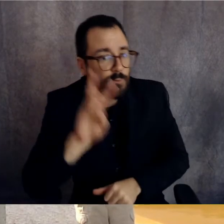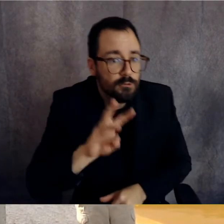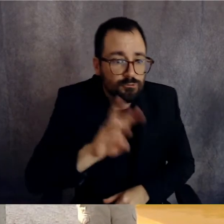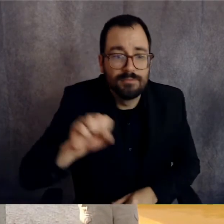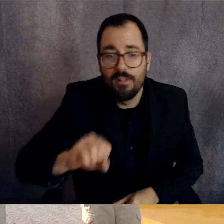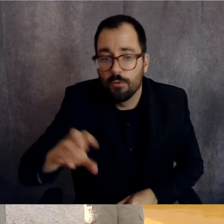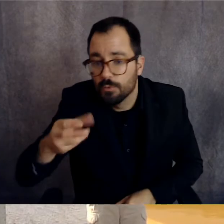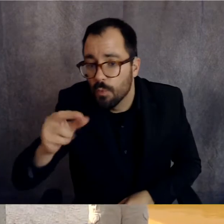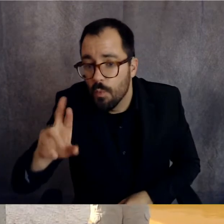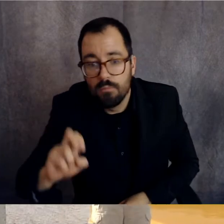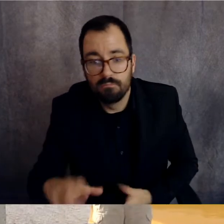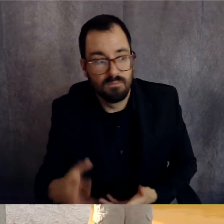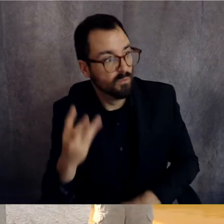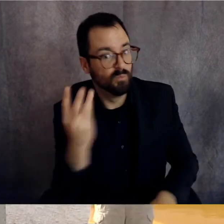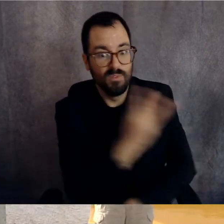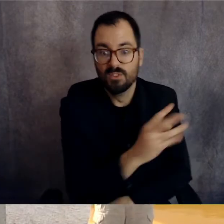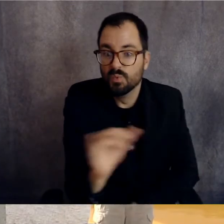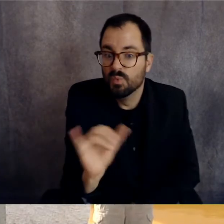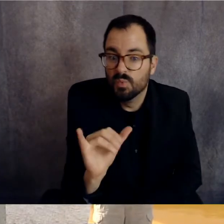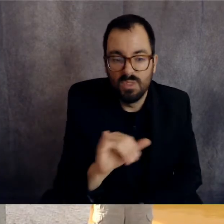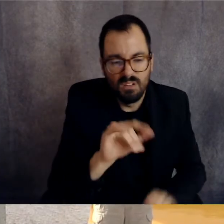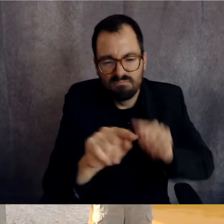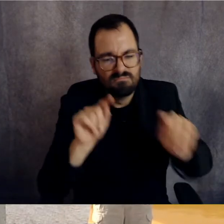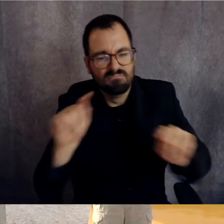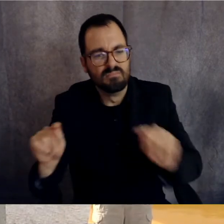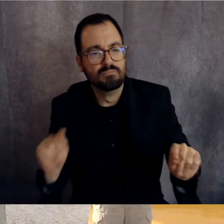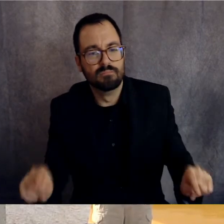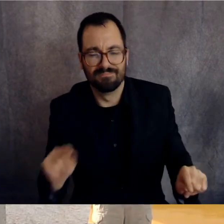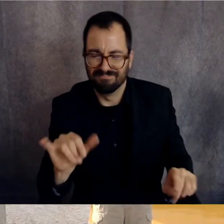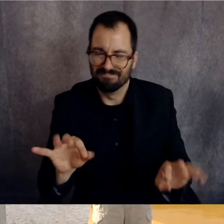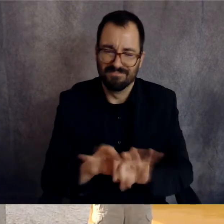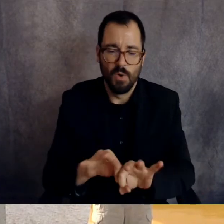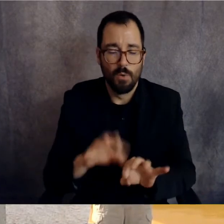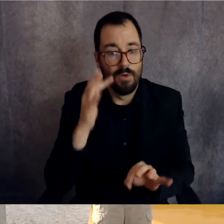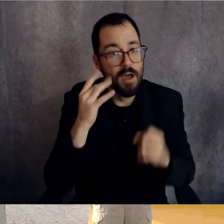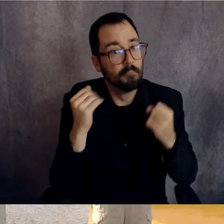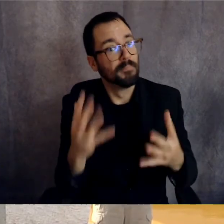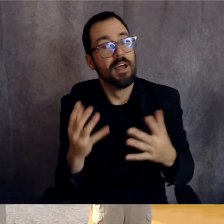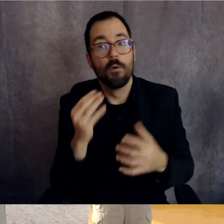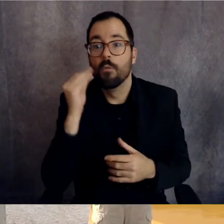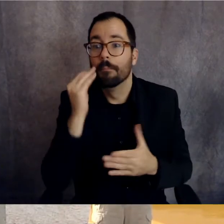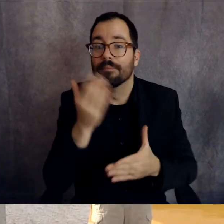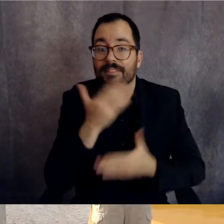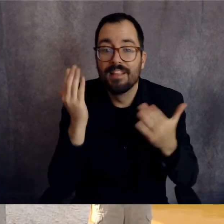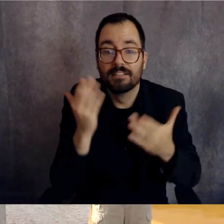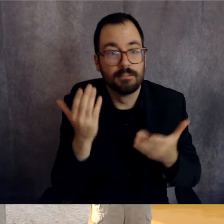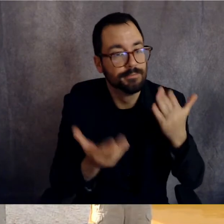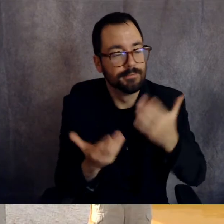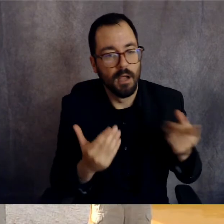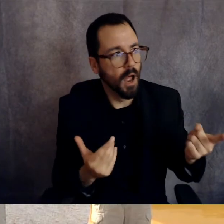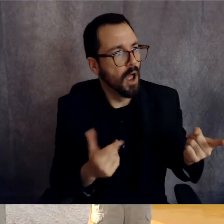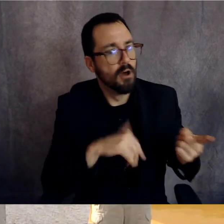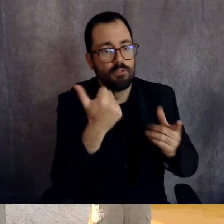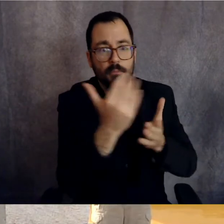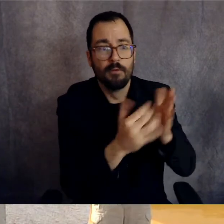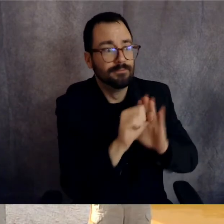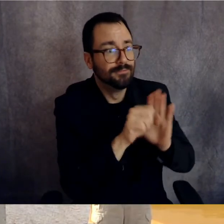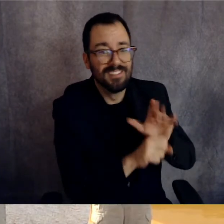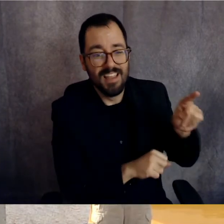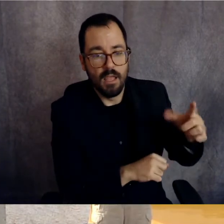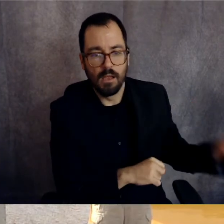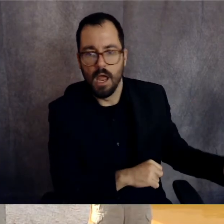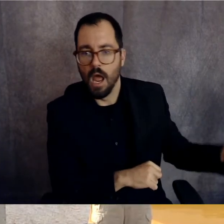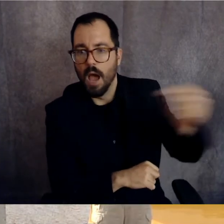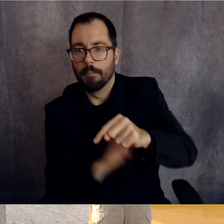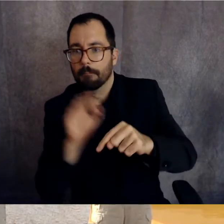Shore, even out west. And this is really important because a lot of times homeless individuals from other parts of the state come and they